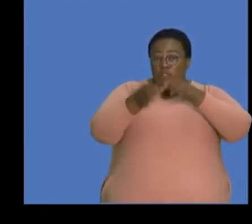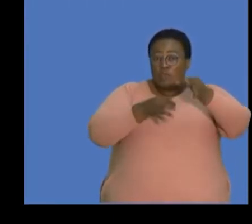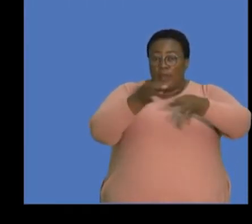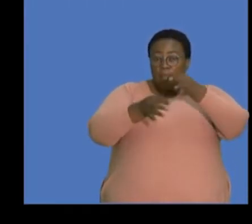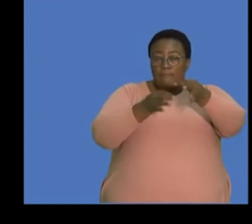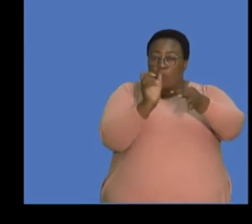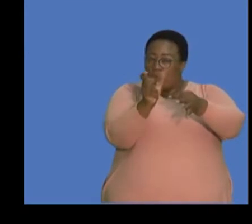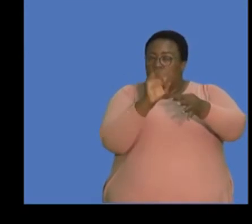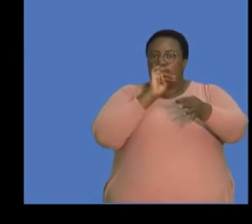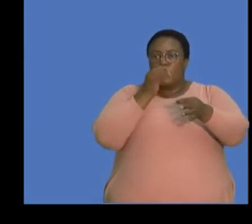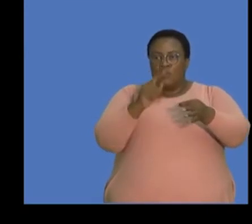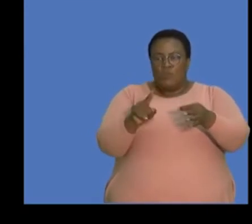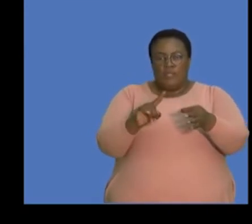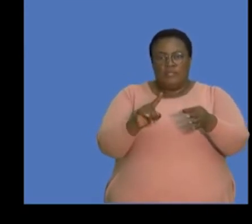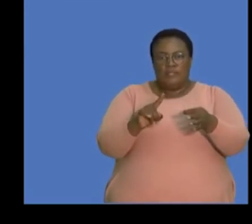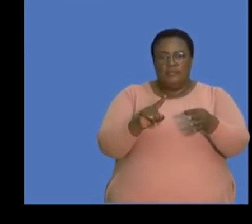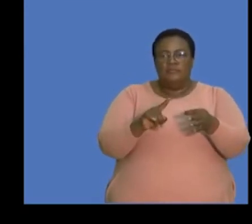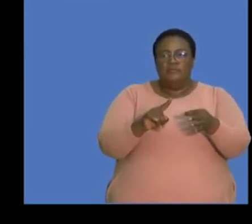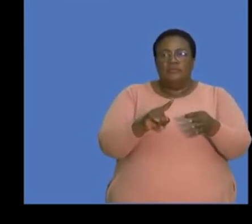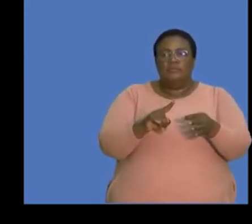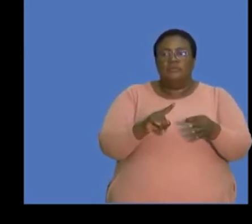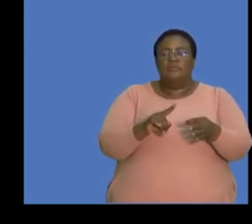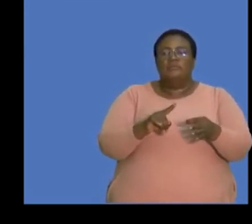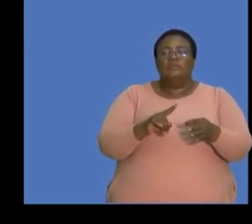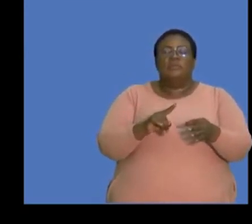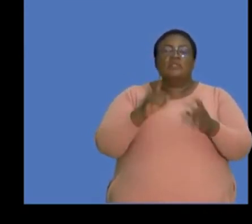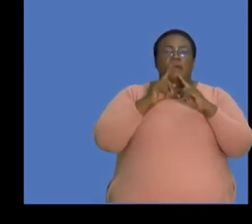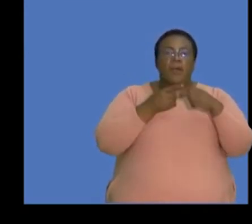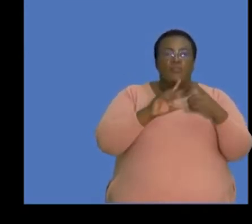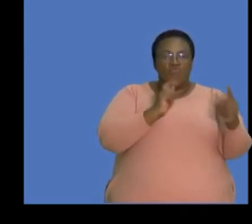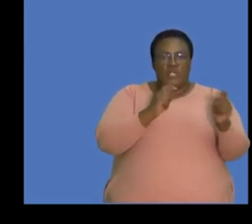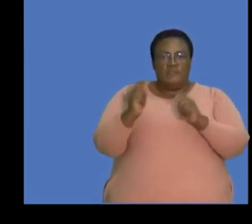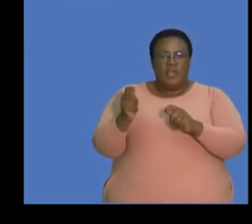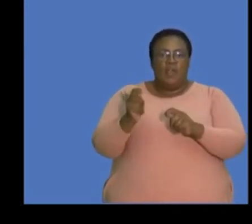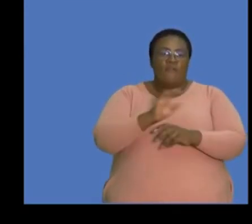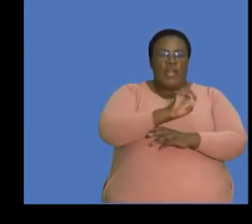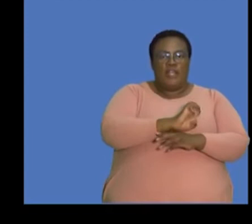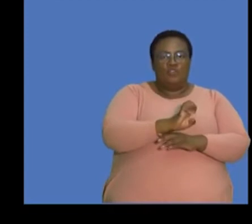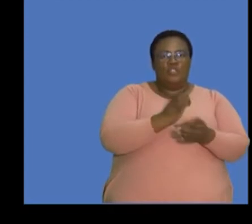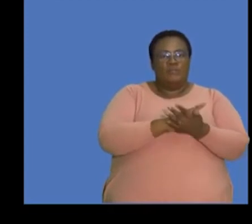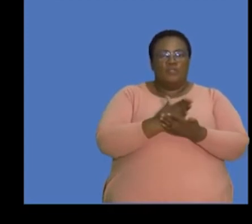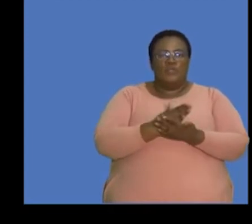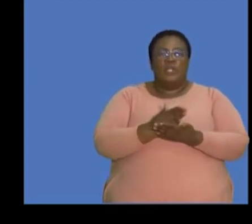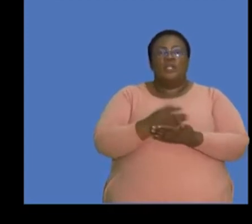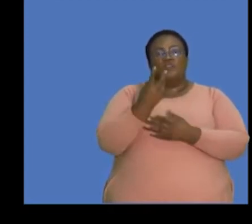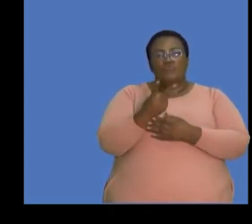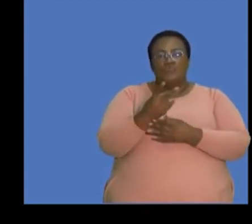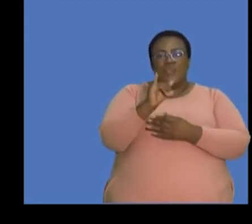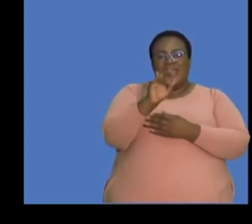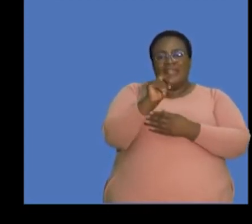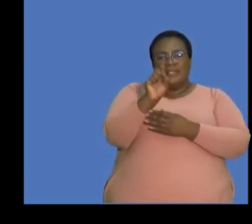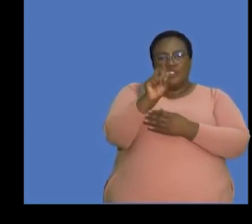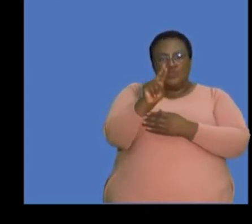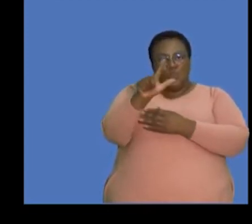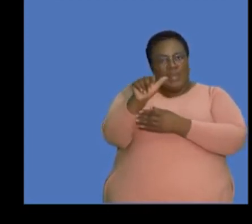asked to define what triboelectric charging is. So triboelectric charging essentially has to do with transfer of electrons between